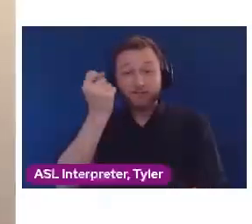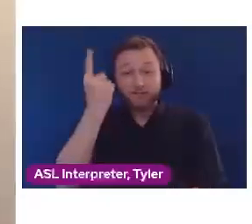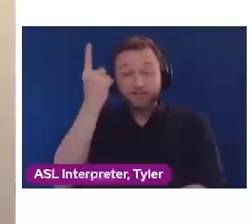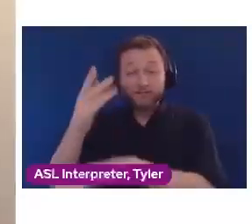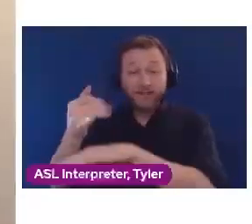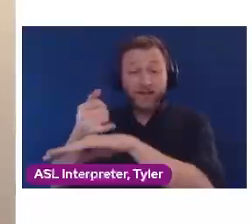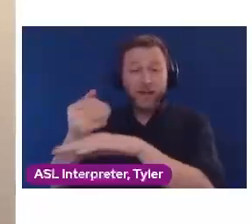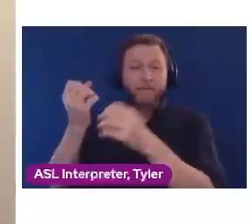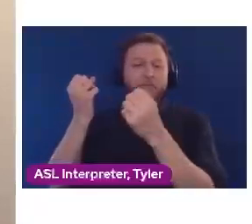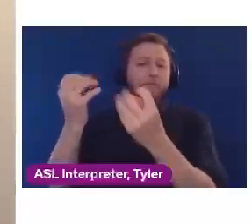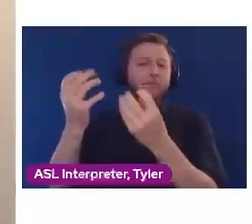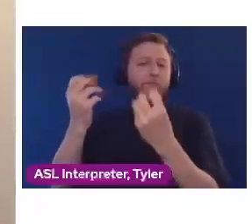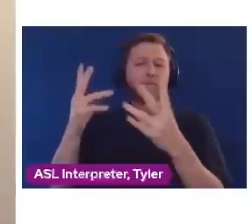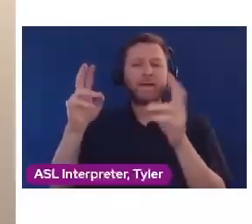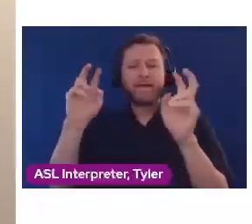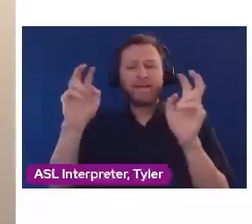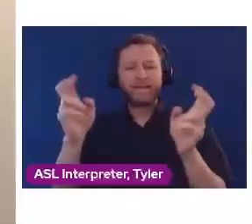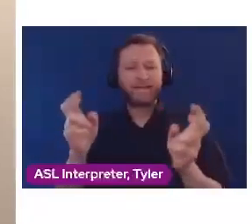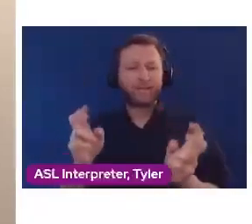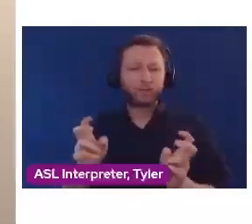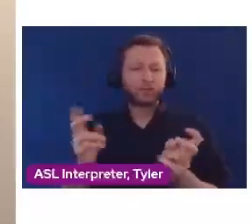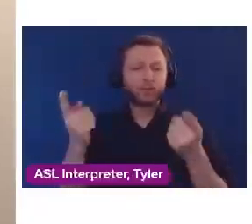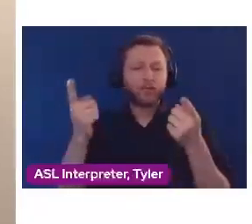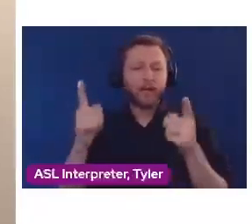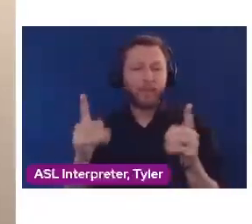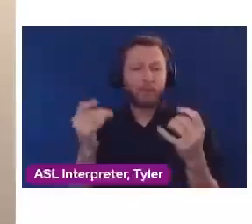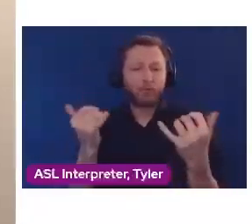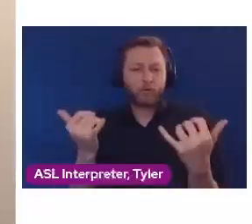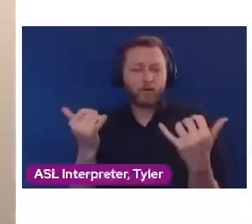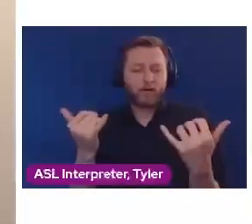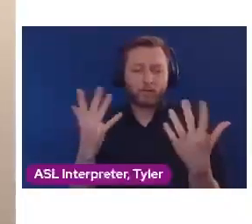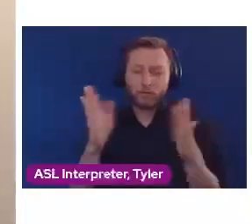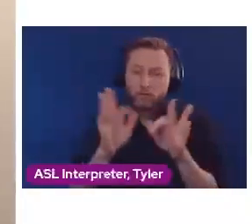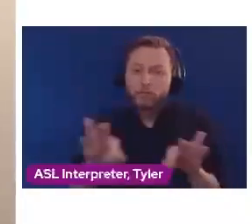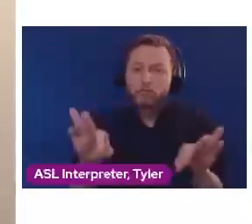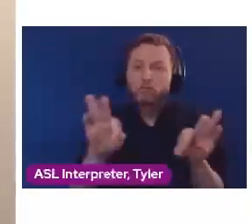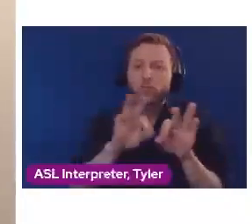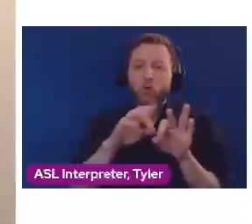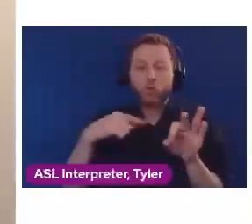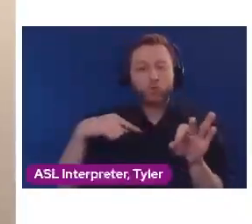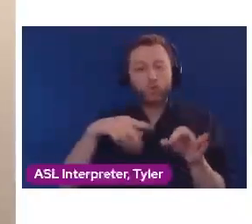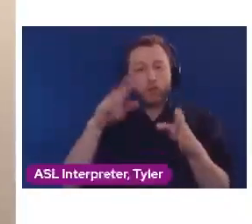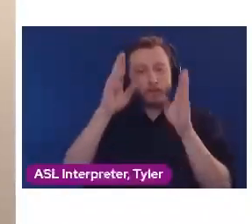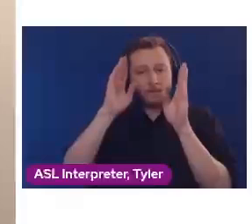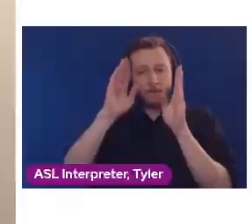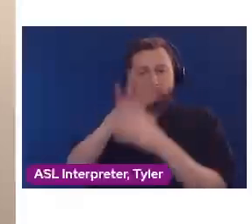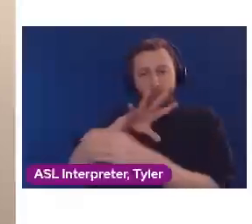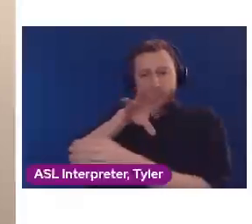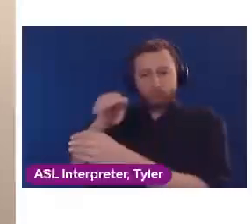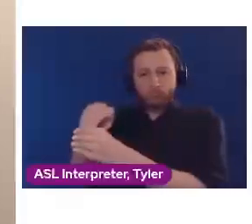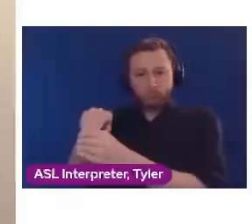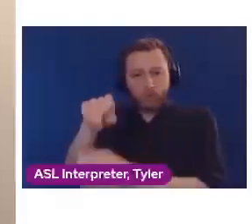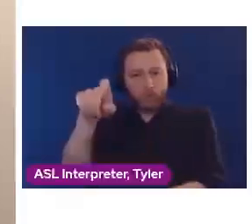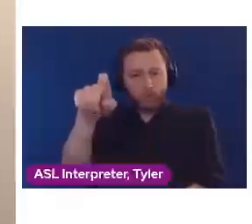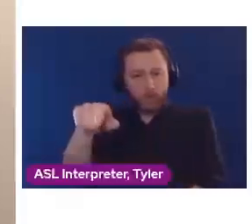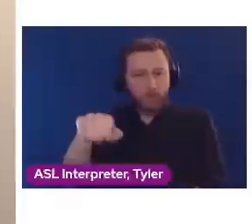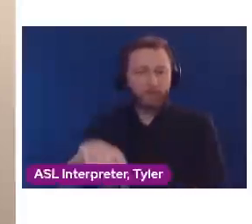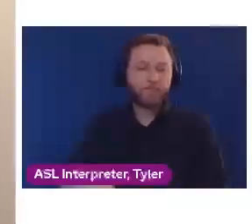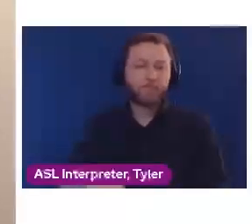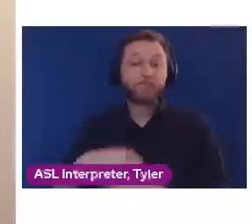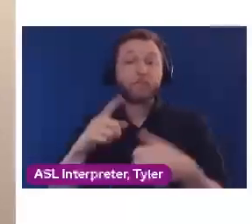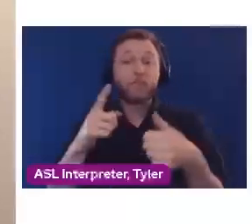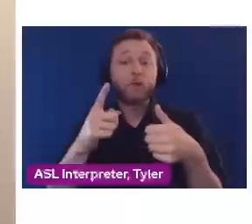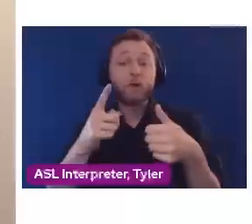reasons why it's very important that we be engaged on this issue. First and foremost, like many